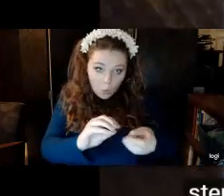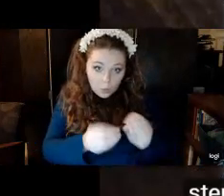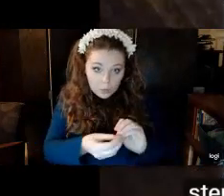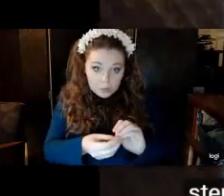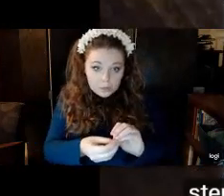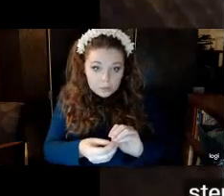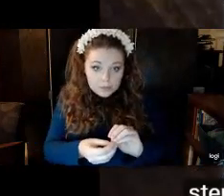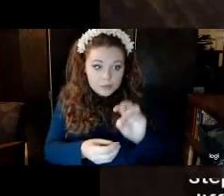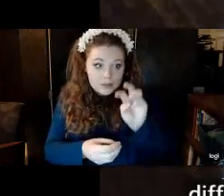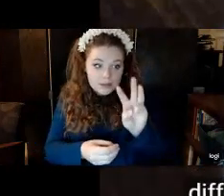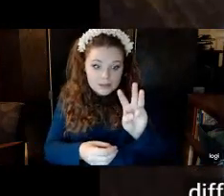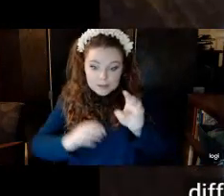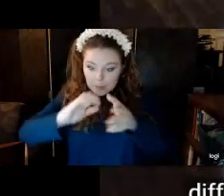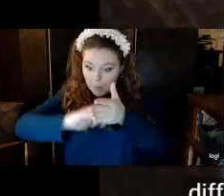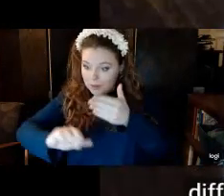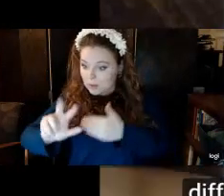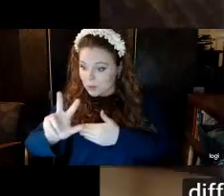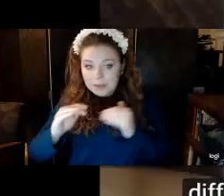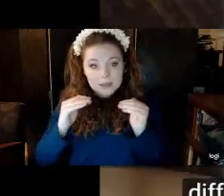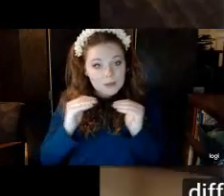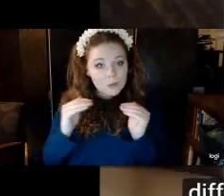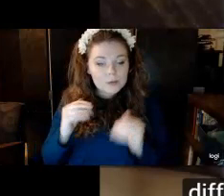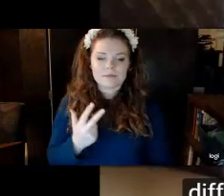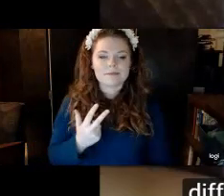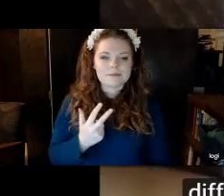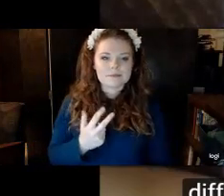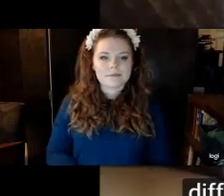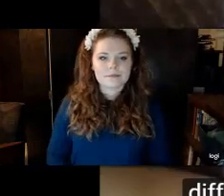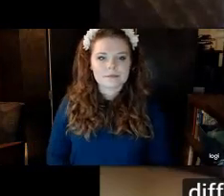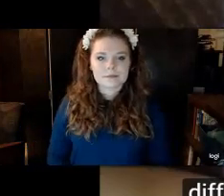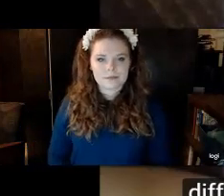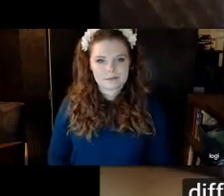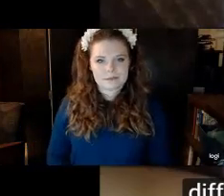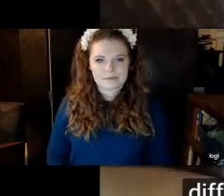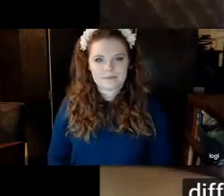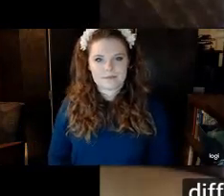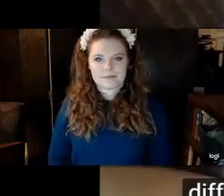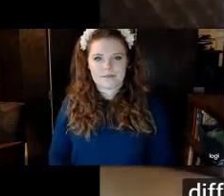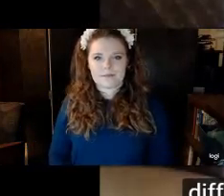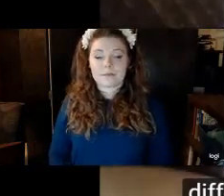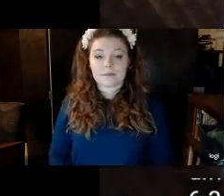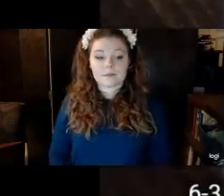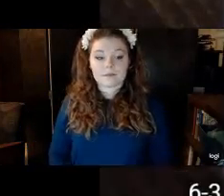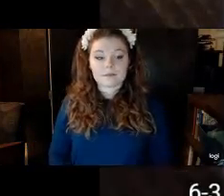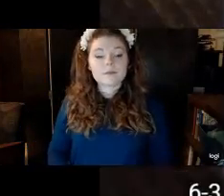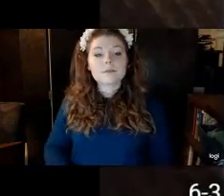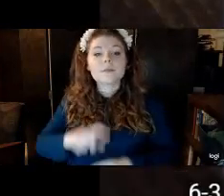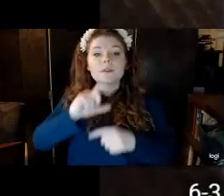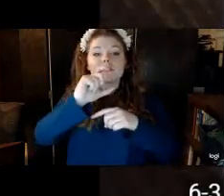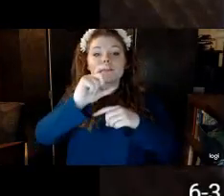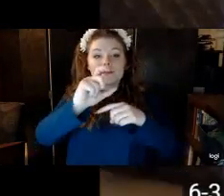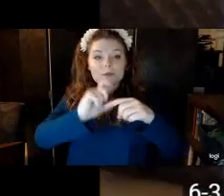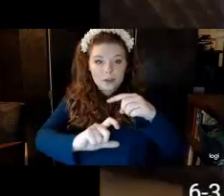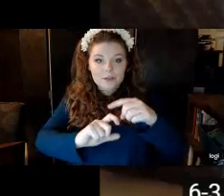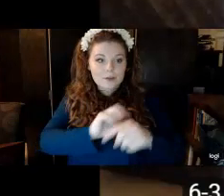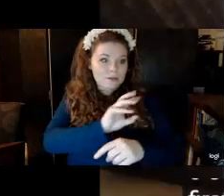6 minus 3. 6 minus 3 is 3. Bring down my fraction for my first number,